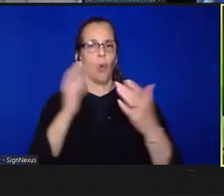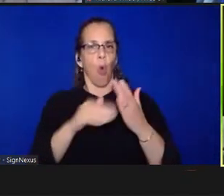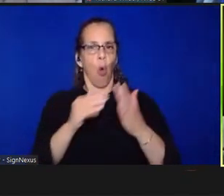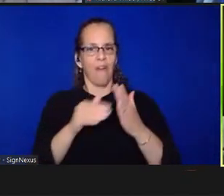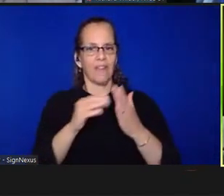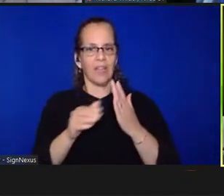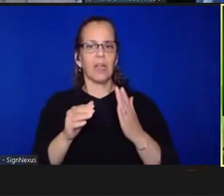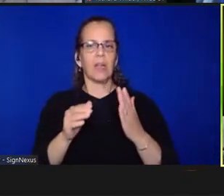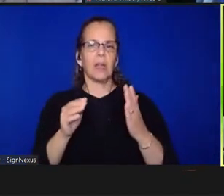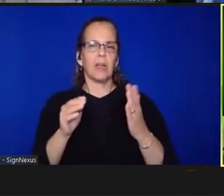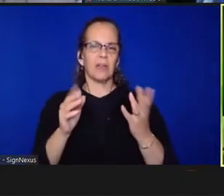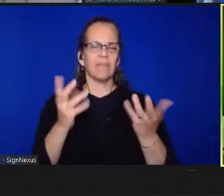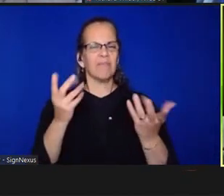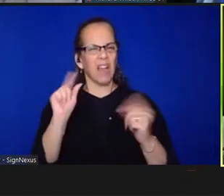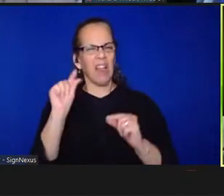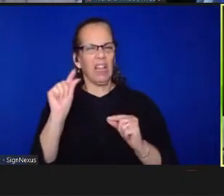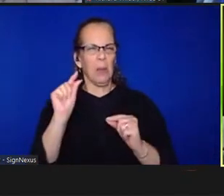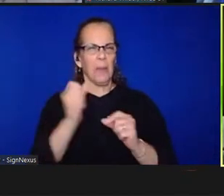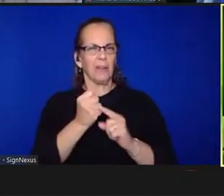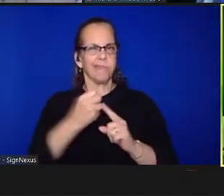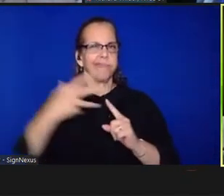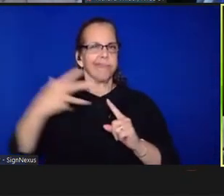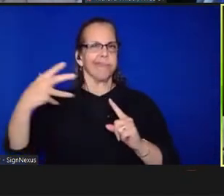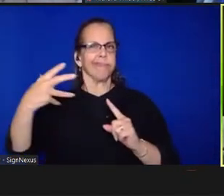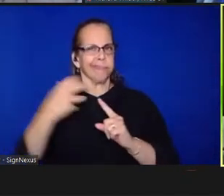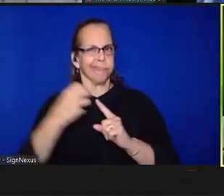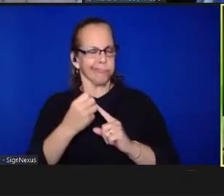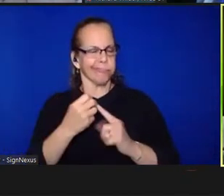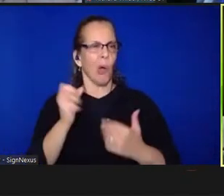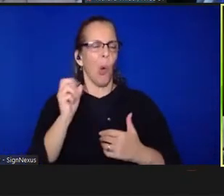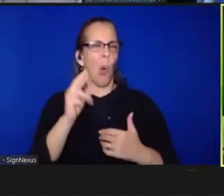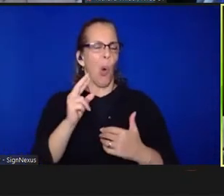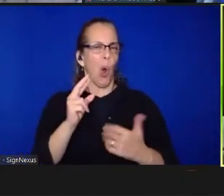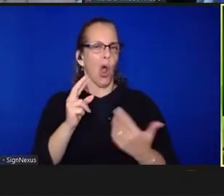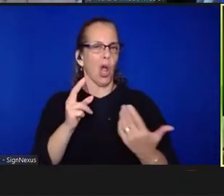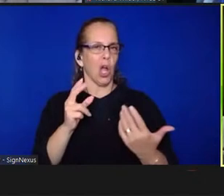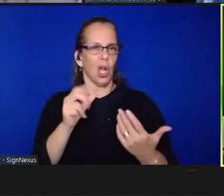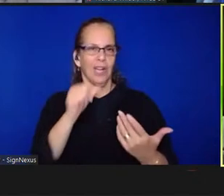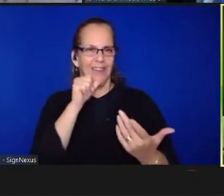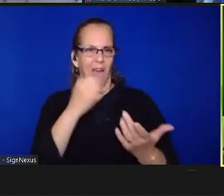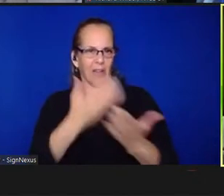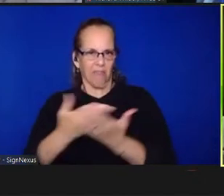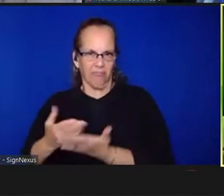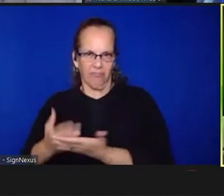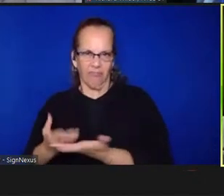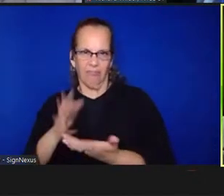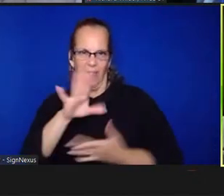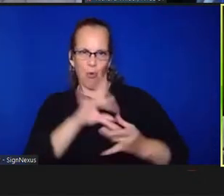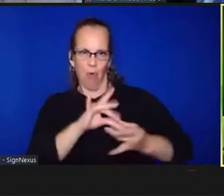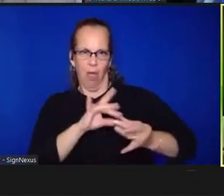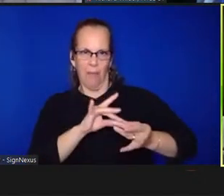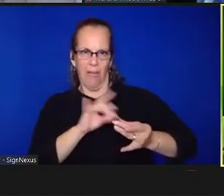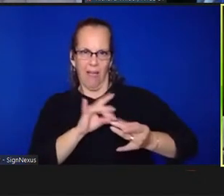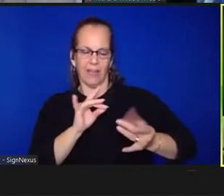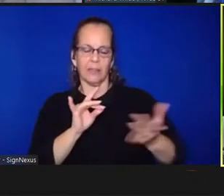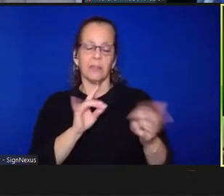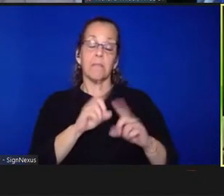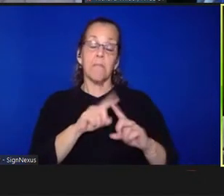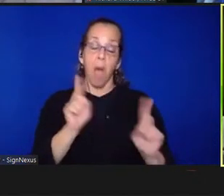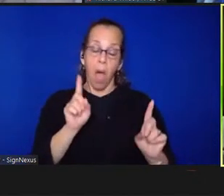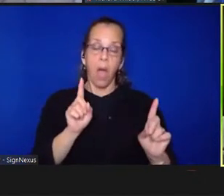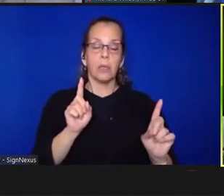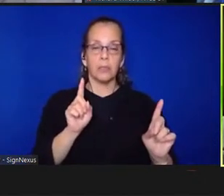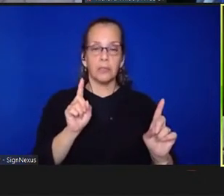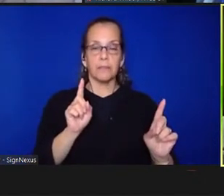inflated or unsubstantiated without noting very verified verifiable preferences though I would like to